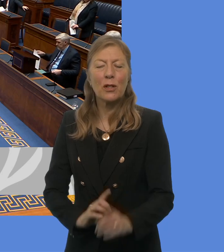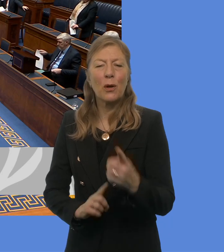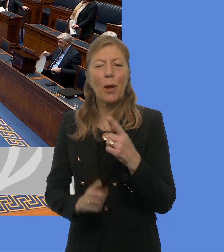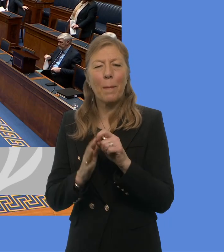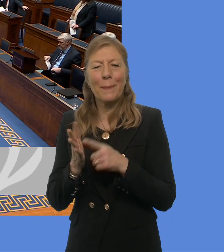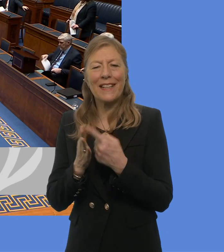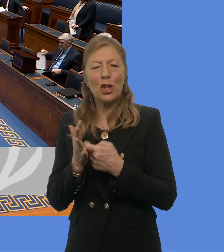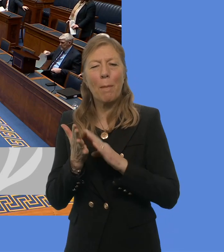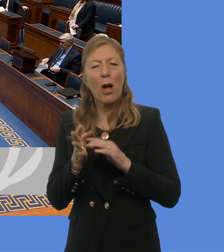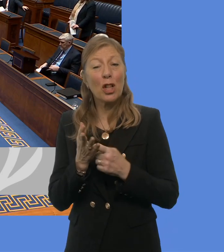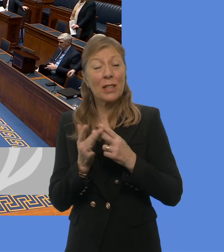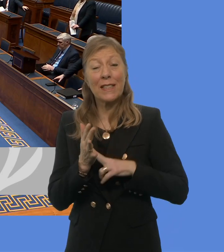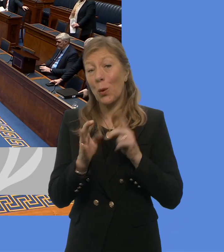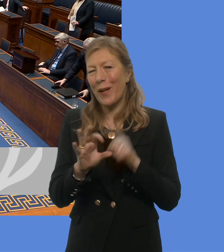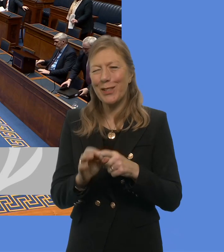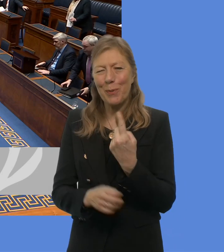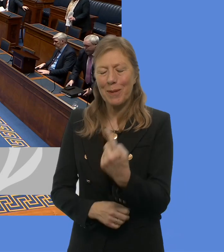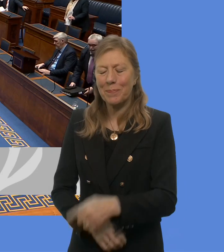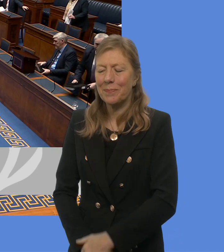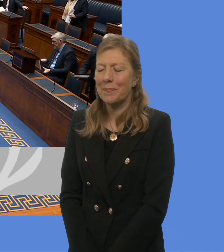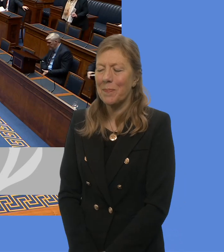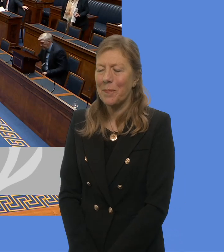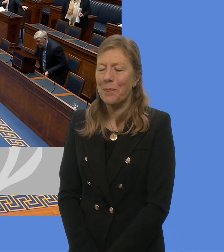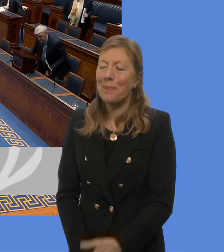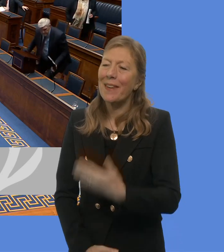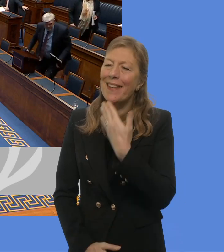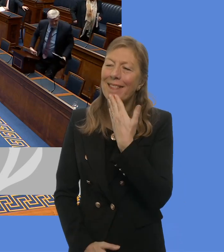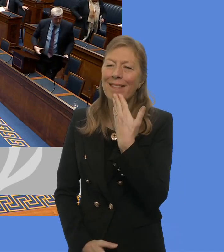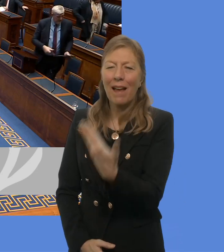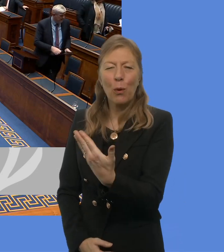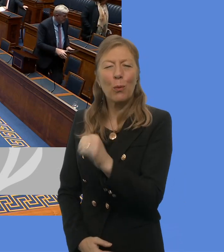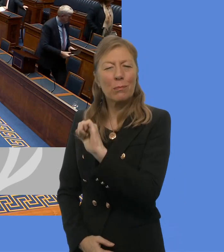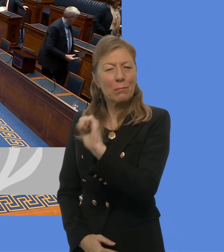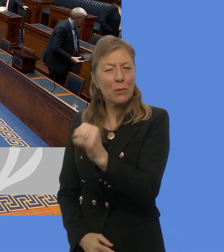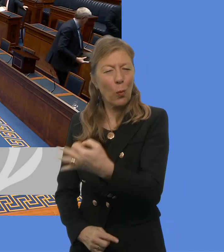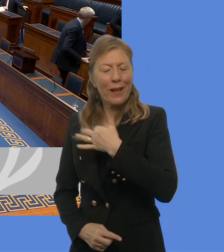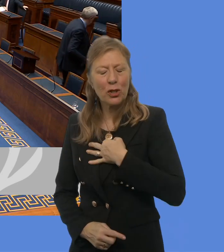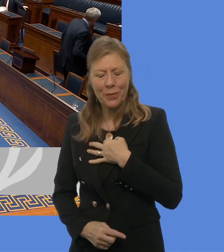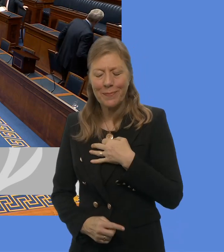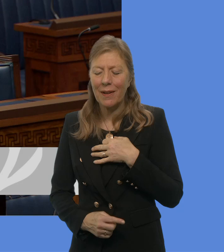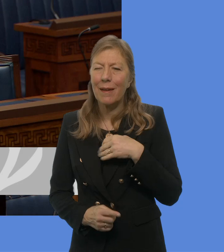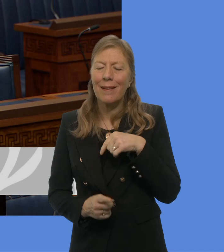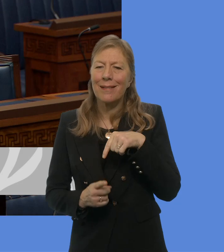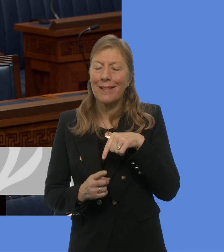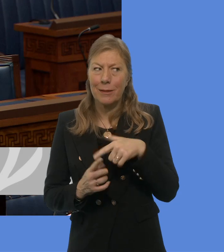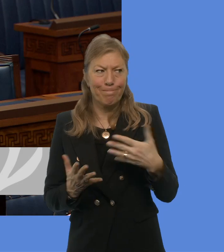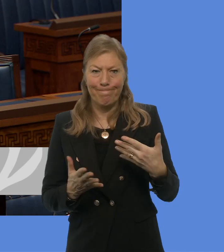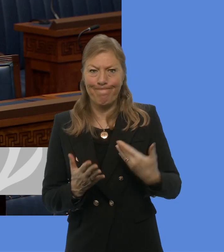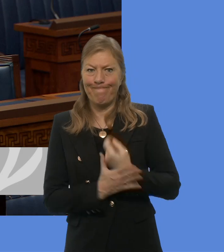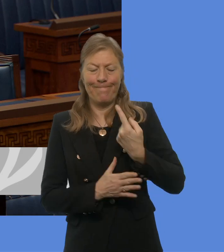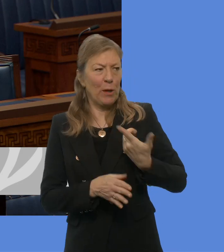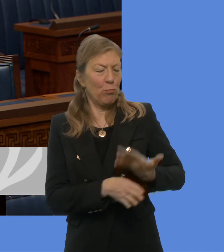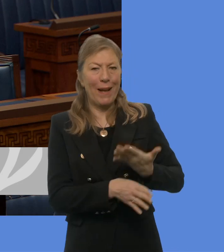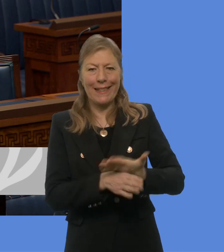Question 1. Minister. I thank the member for his question. Given the logistics, there was no consideration